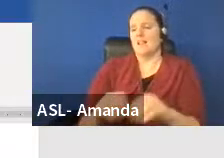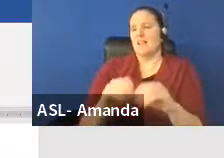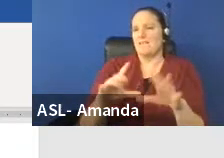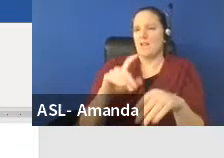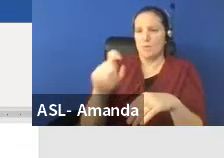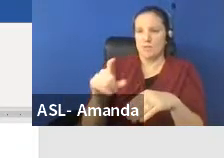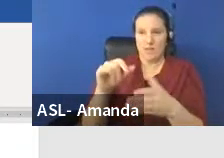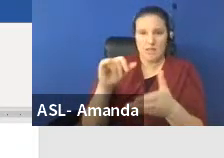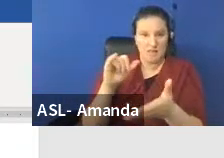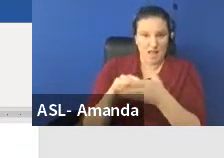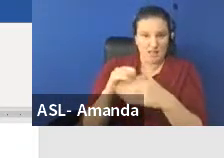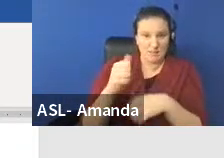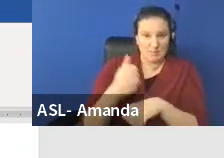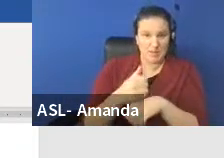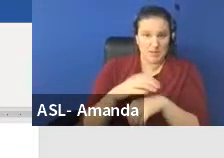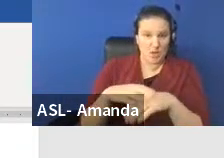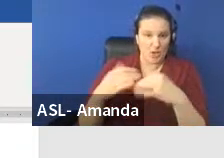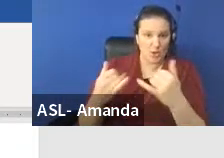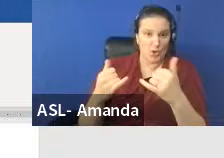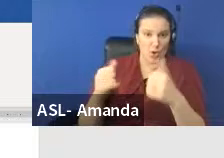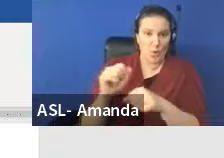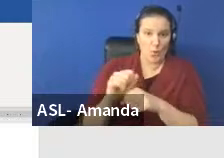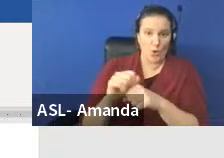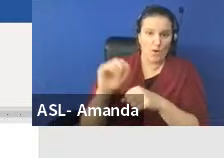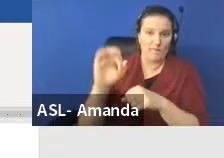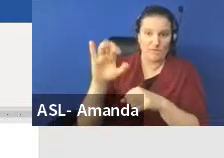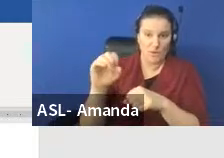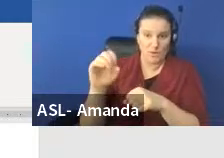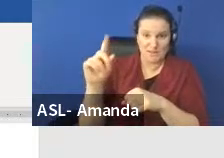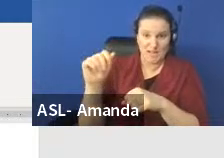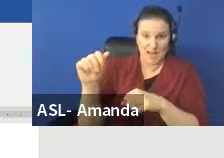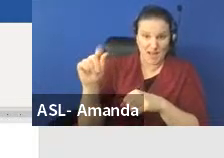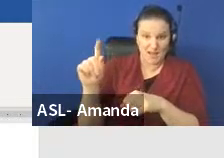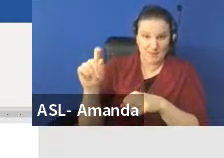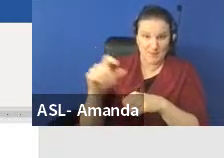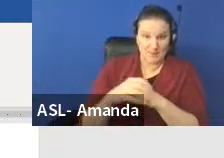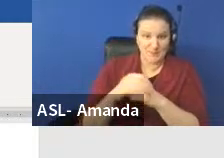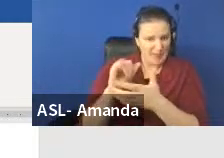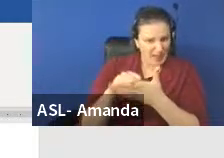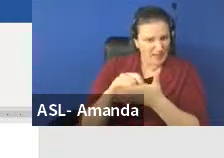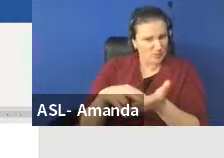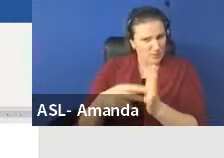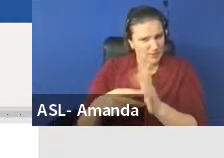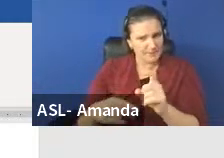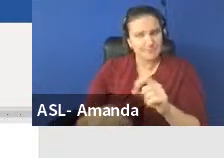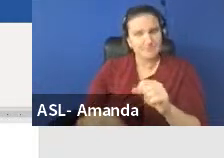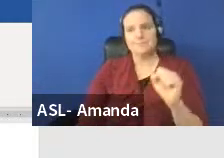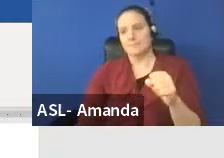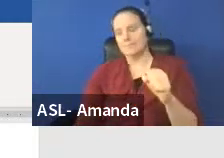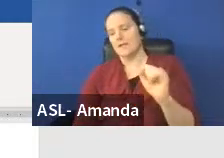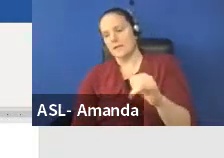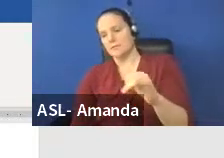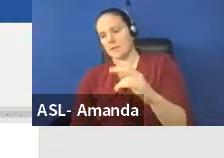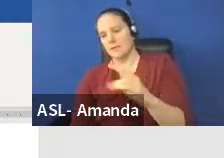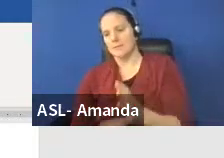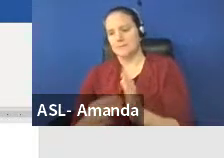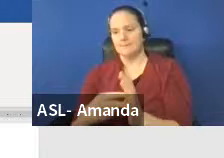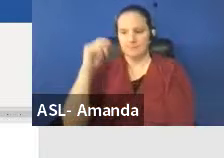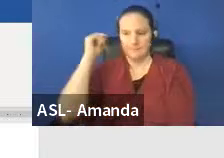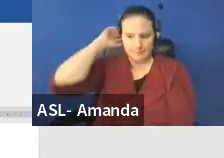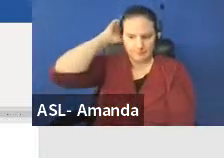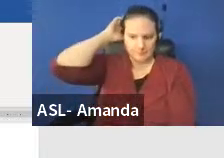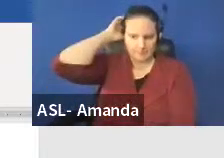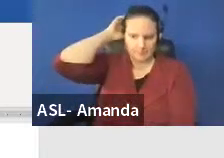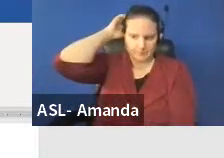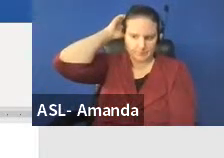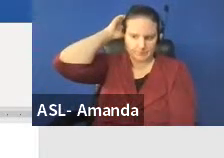know if is that based on like current workforce data, or is that what you're asking? That's what I'm asking. I'm Okay. asking. Yeah. Okay, never